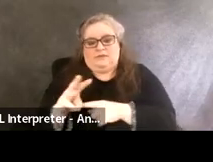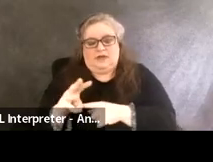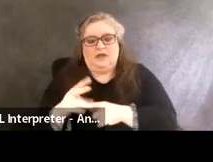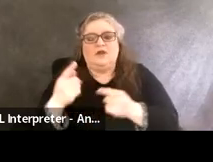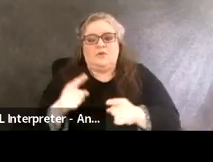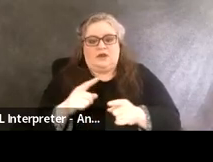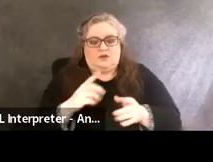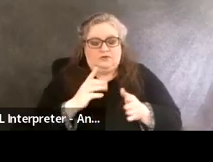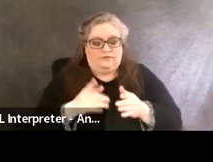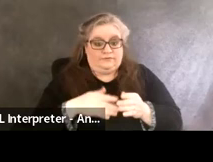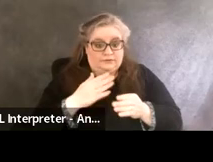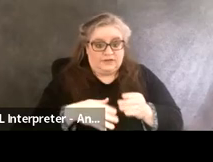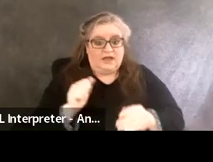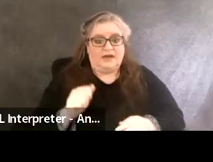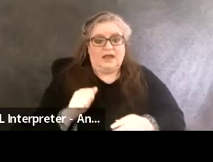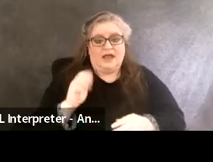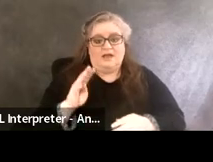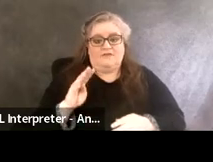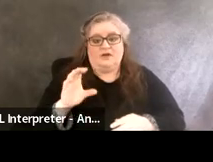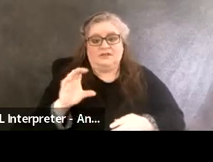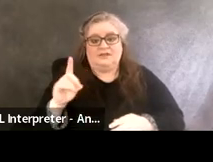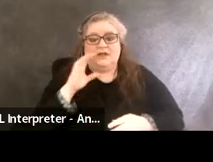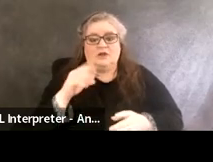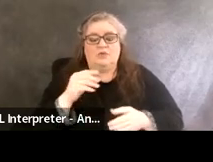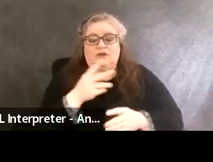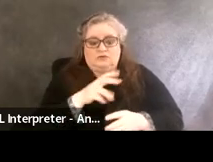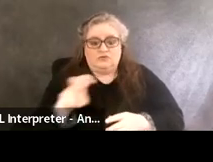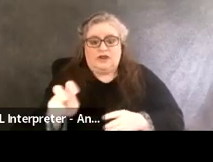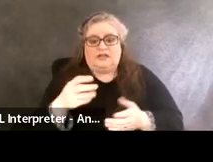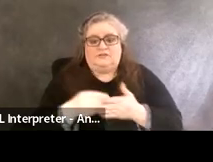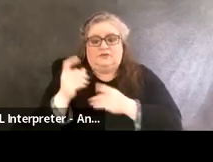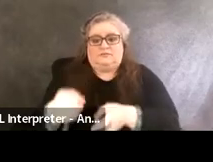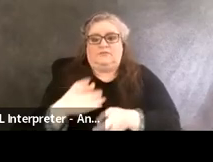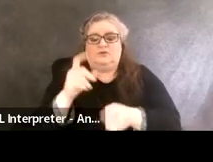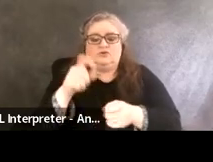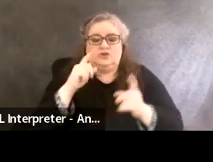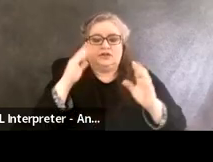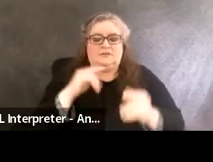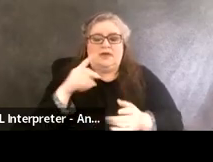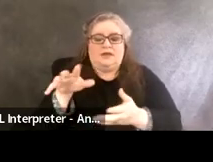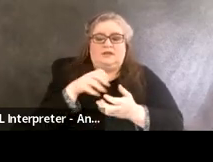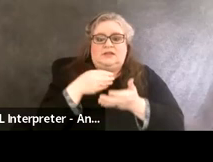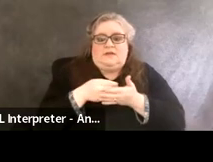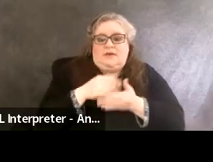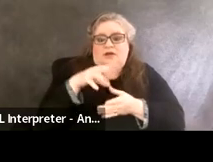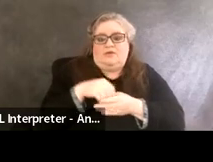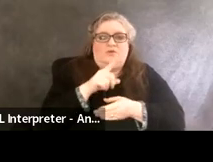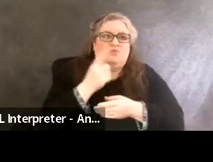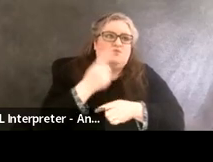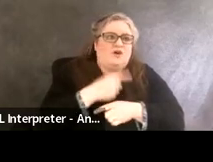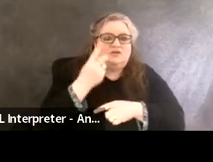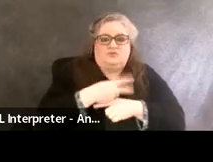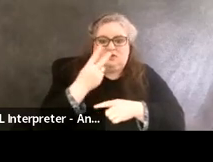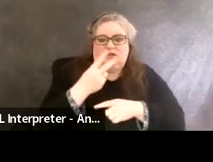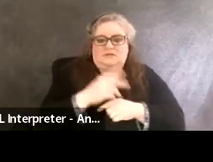steps, A4CB will initiate a funds transfer for the grant. You should then expect to receive the funds in 1 to 2 business days.